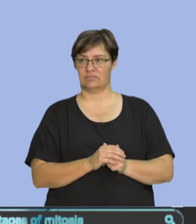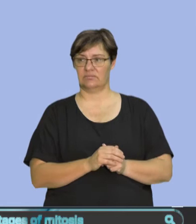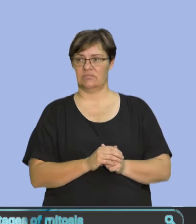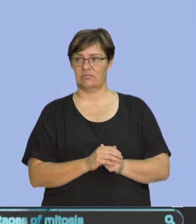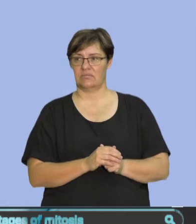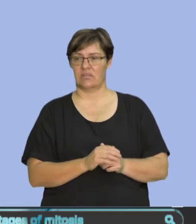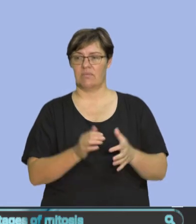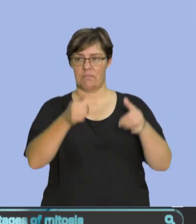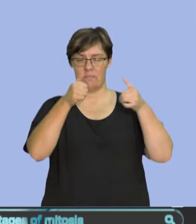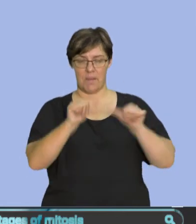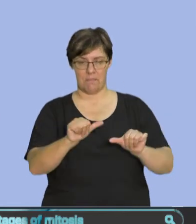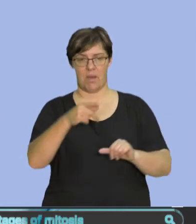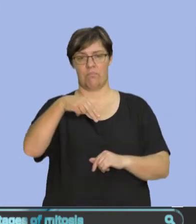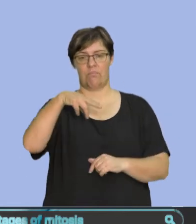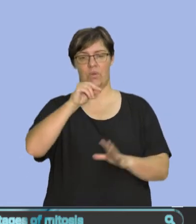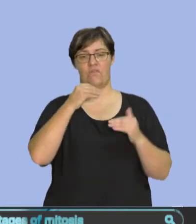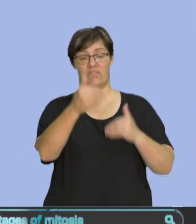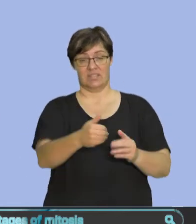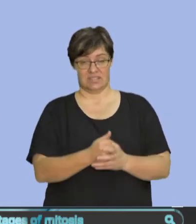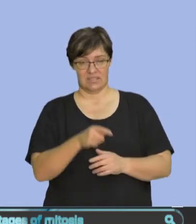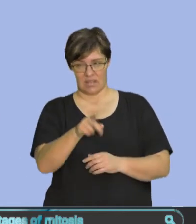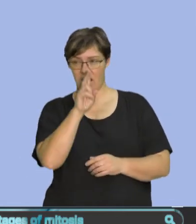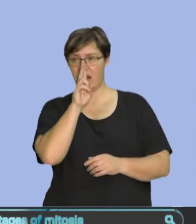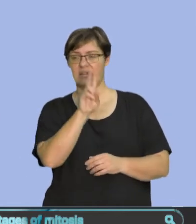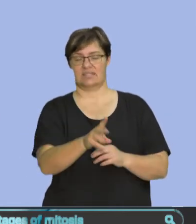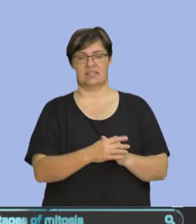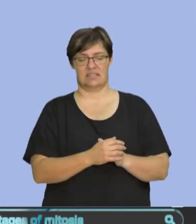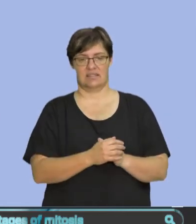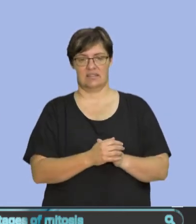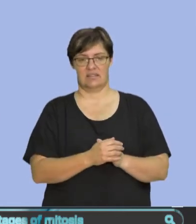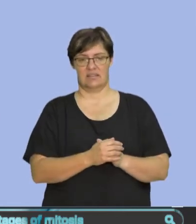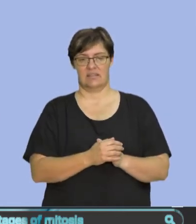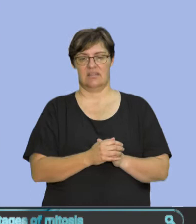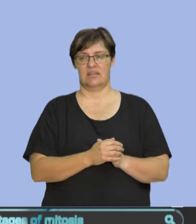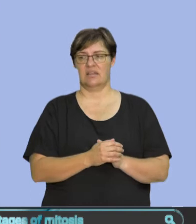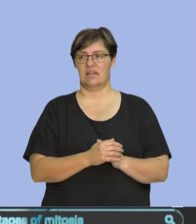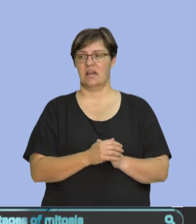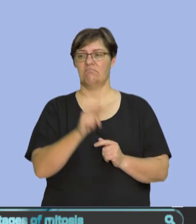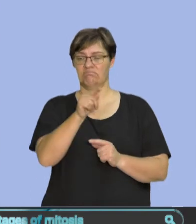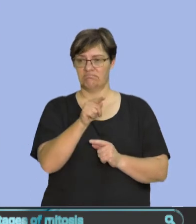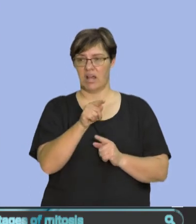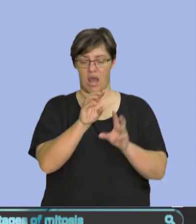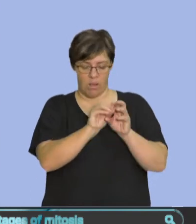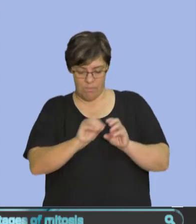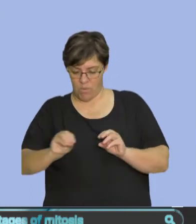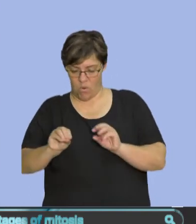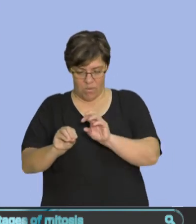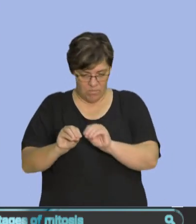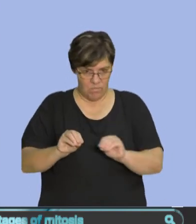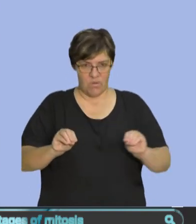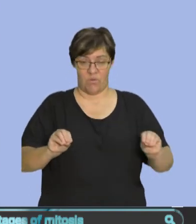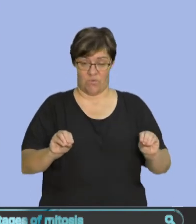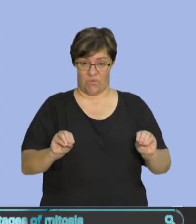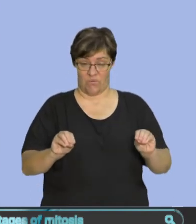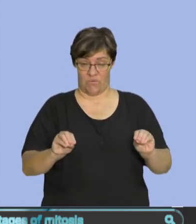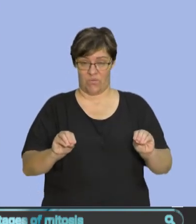from interphase into prophase. And in prophase, we can see that the centrioles have split and moved to the opposite poles.